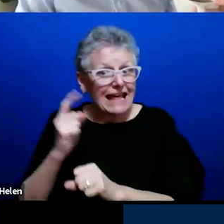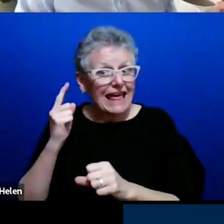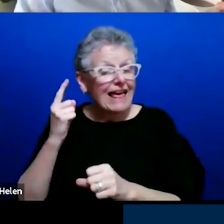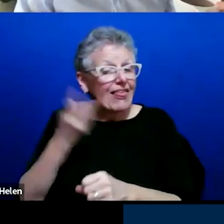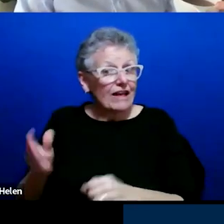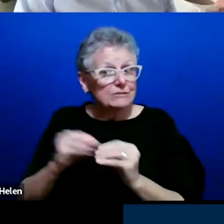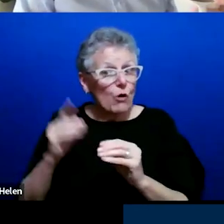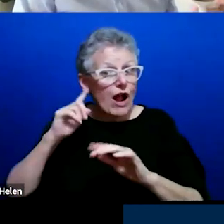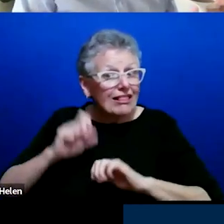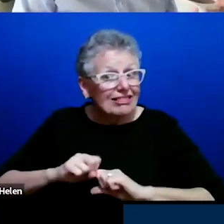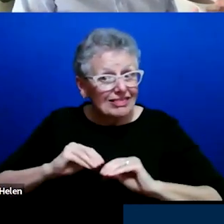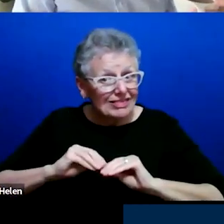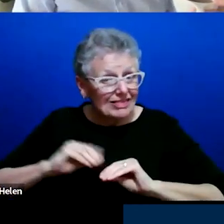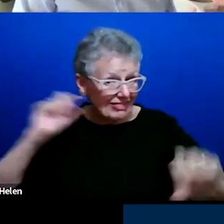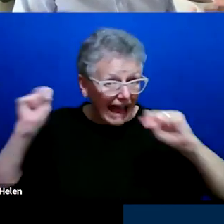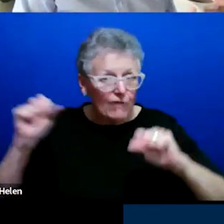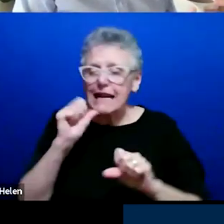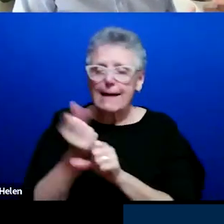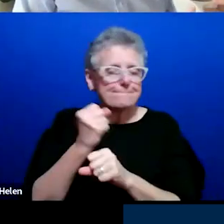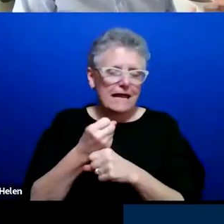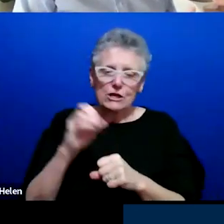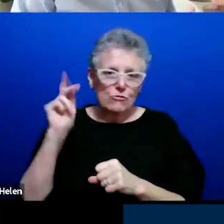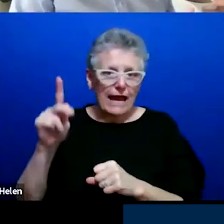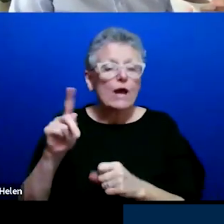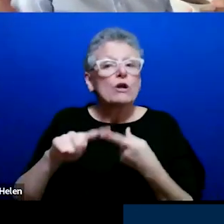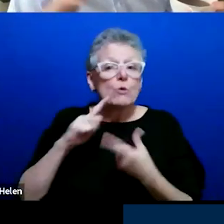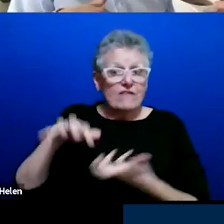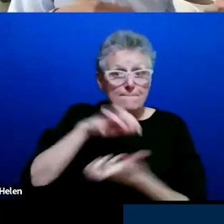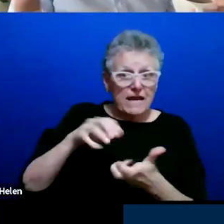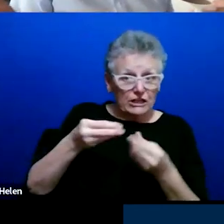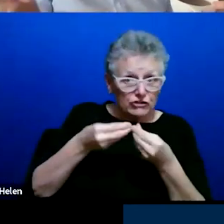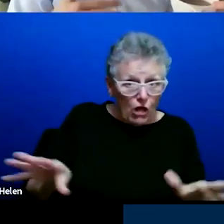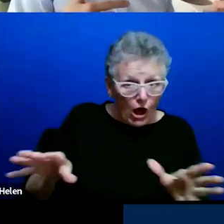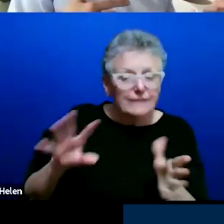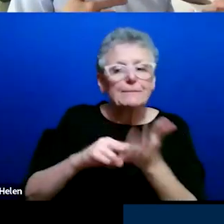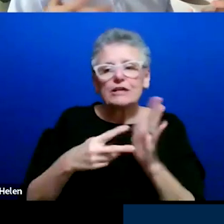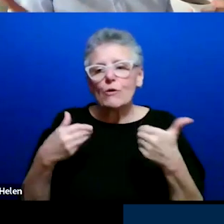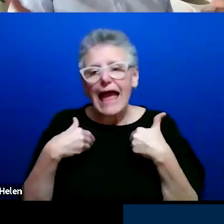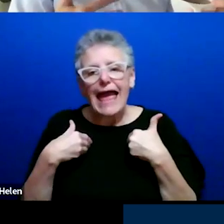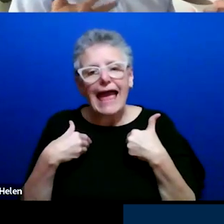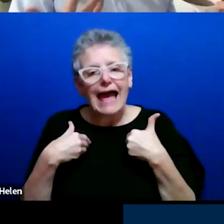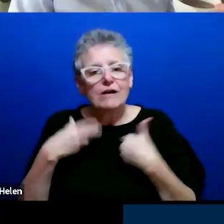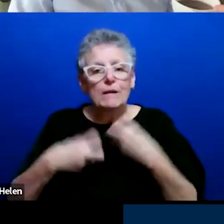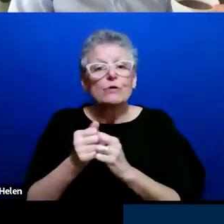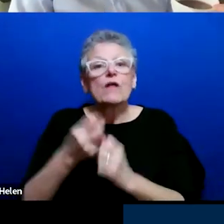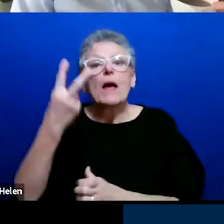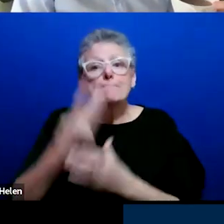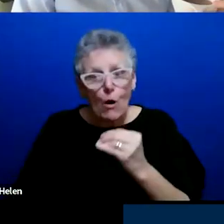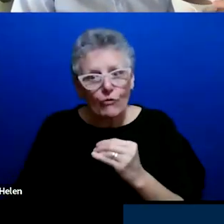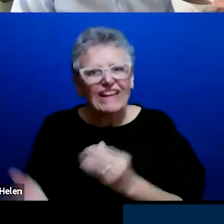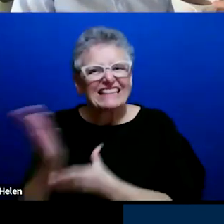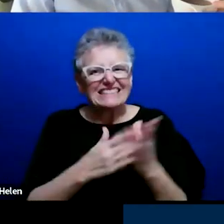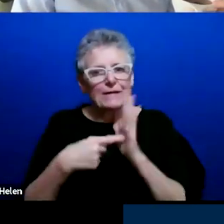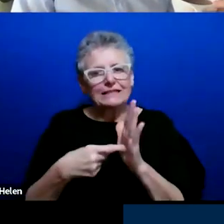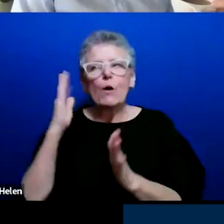make things okay. Mixed hearing loss is when you have issues with both. Some examples of that